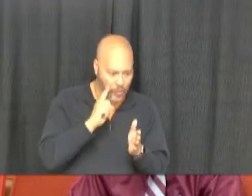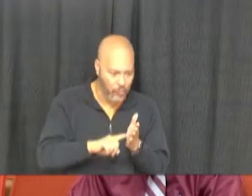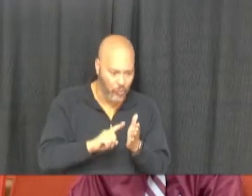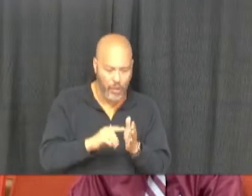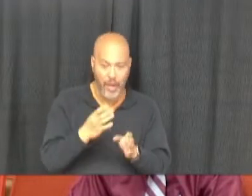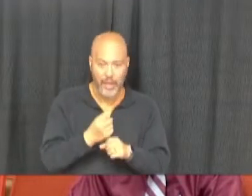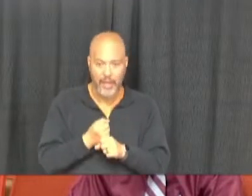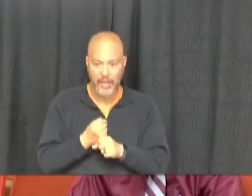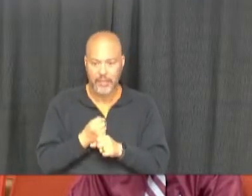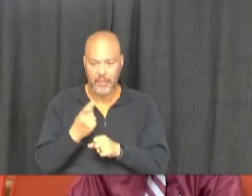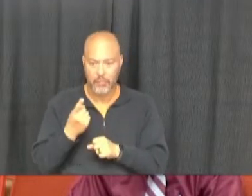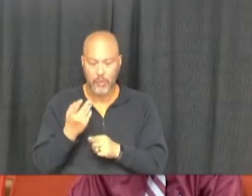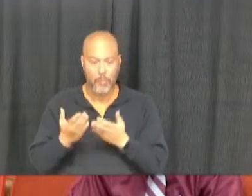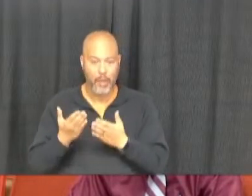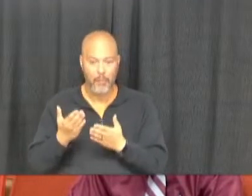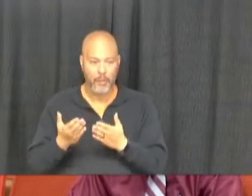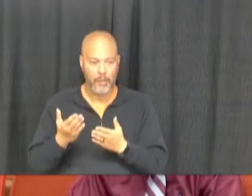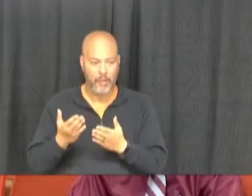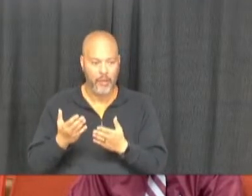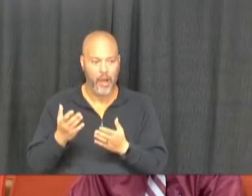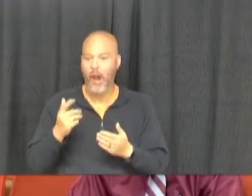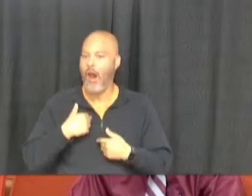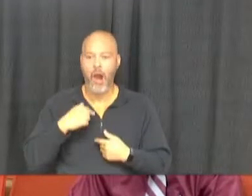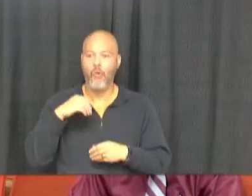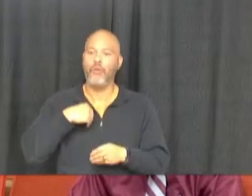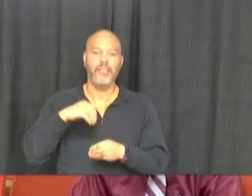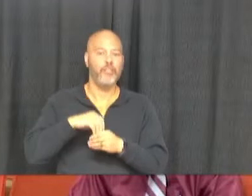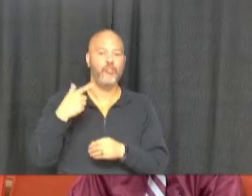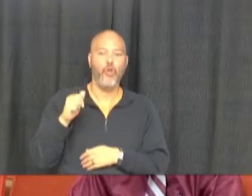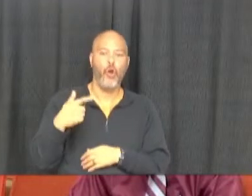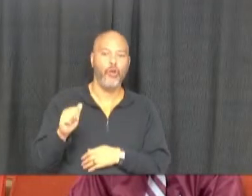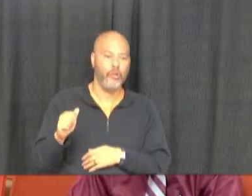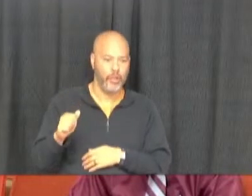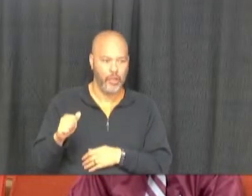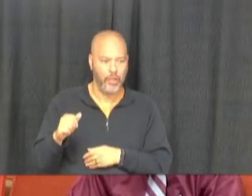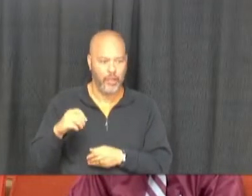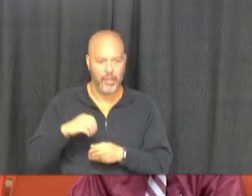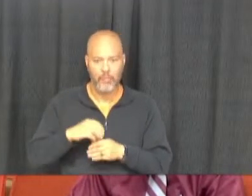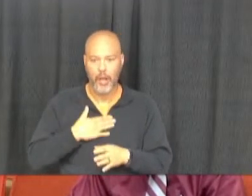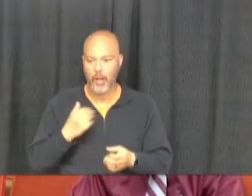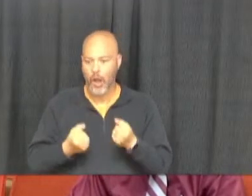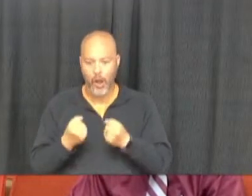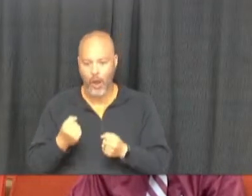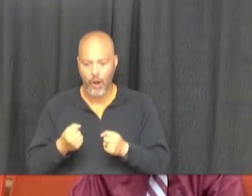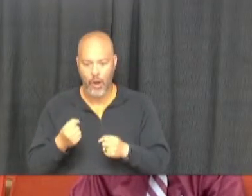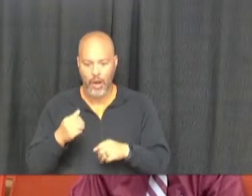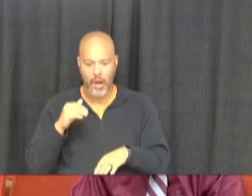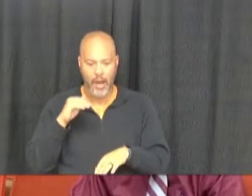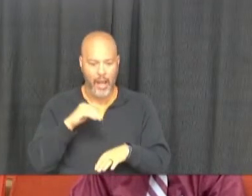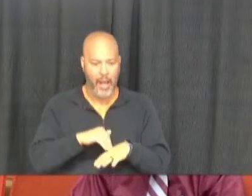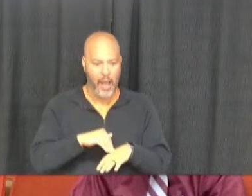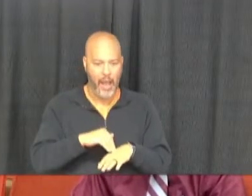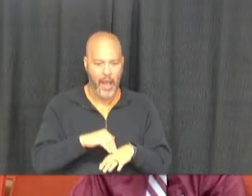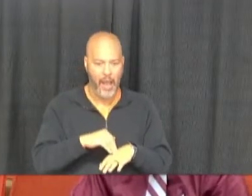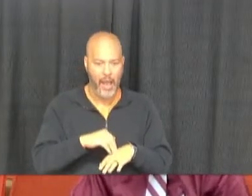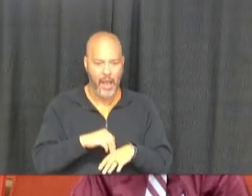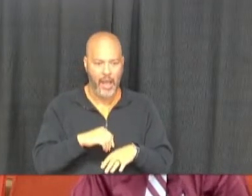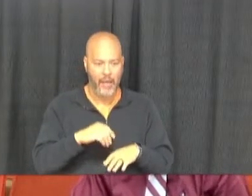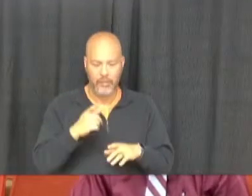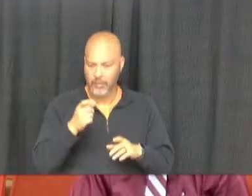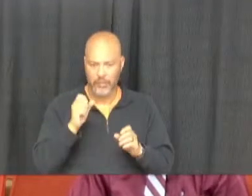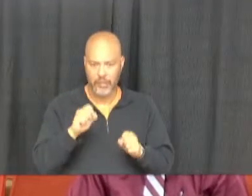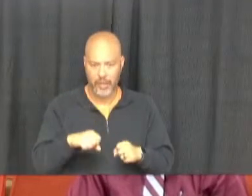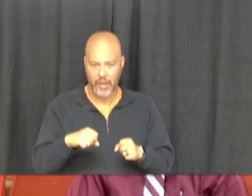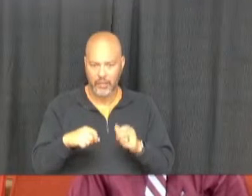get a lead, maybe there's an alibi. Well, I was in Georgia in my vehicle at the Falcons game, they could